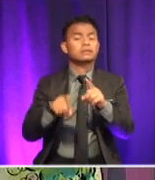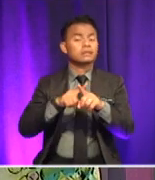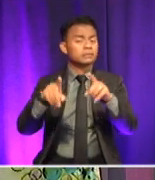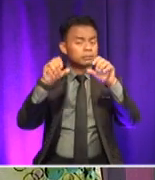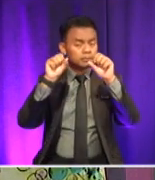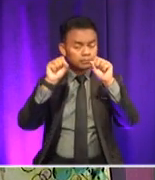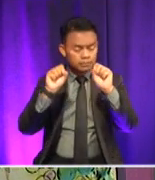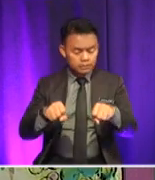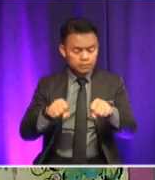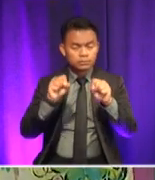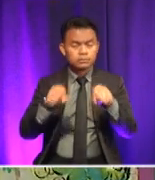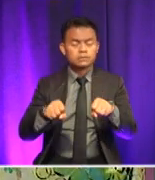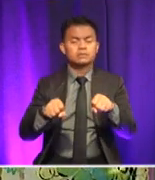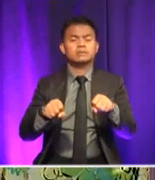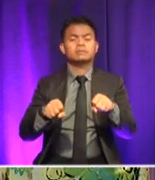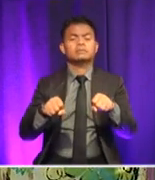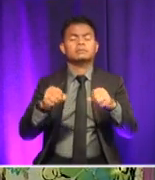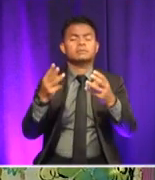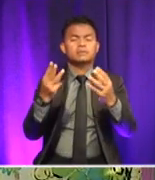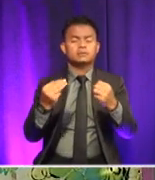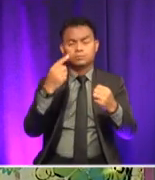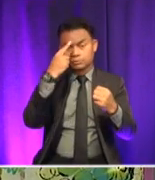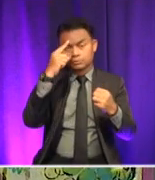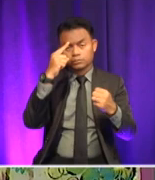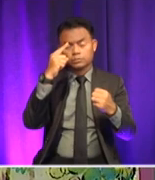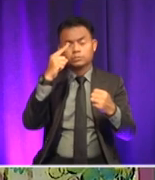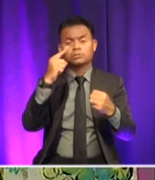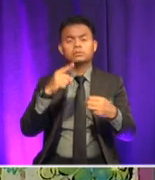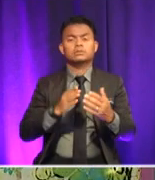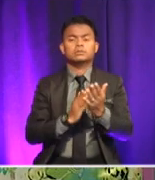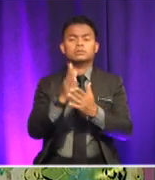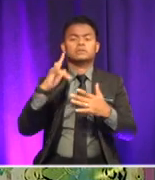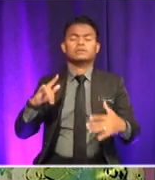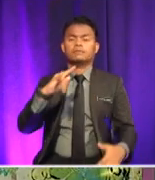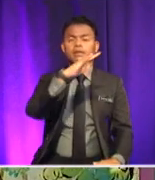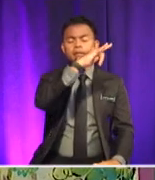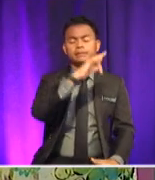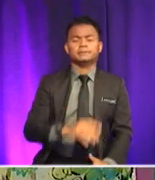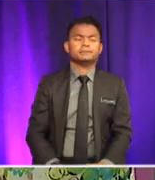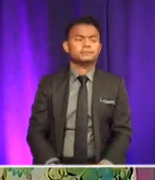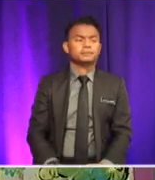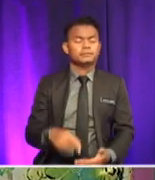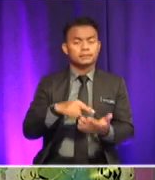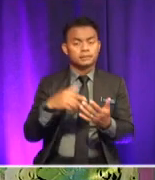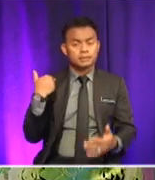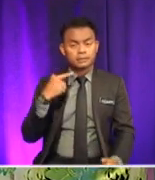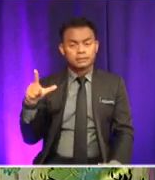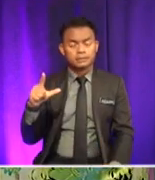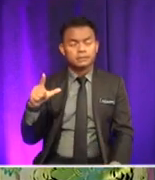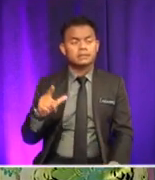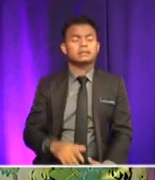fly because it is her passion and she feels that that is her identity. So this is on Lani. Right, now let's